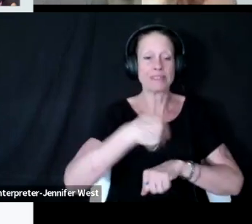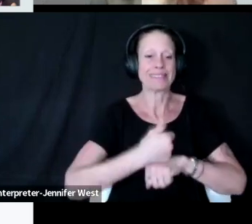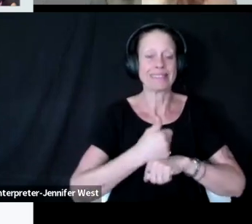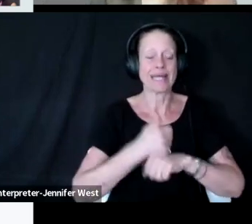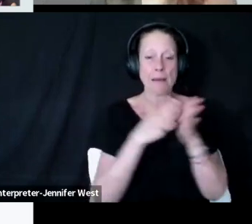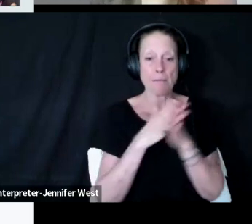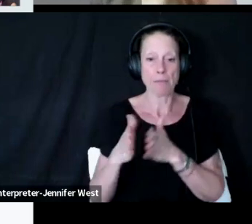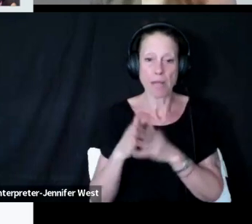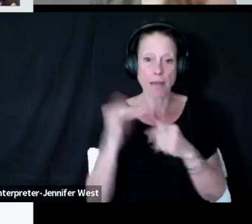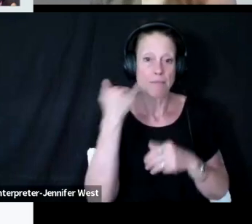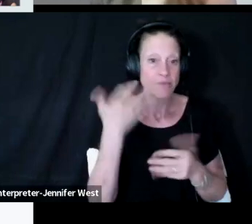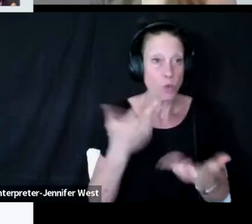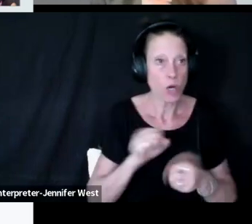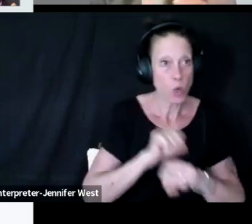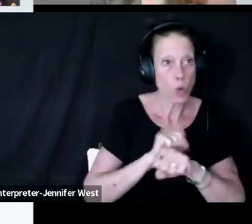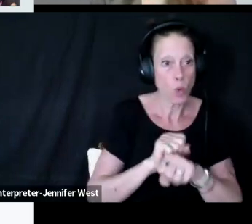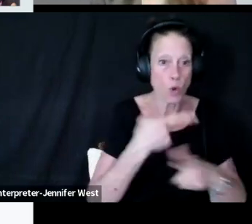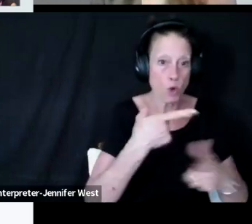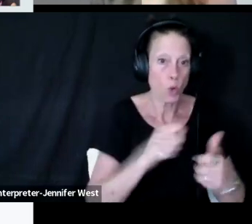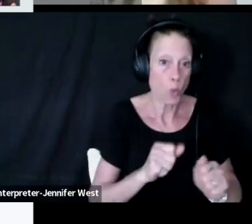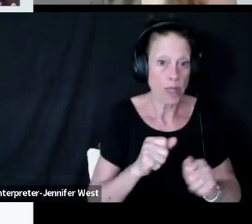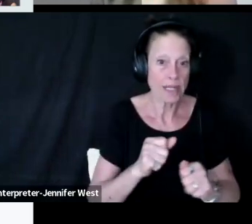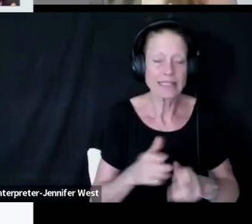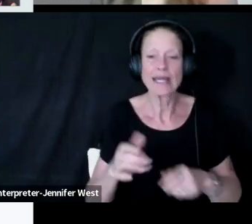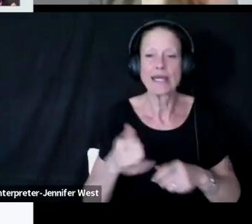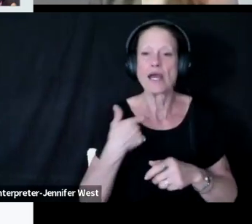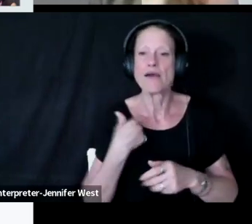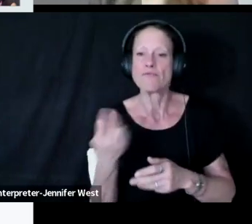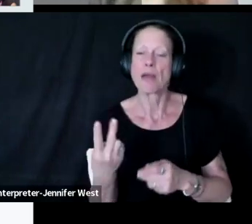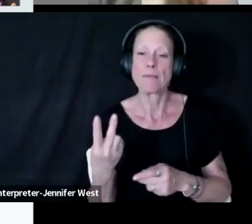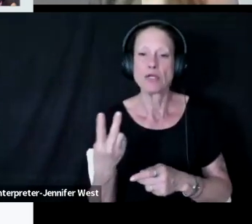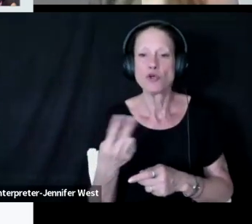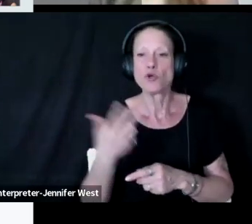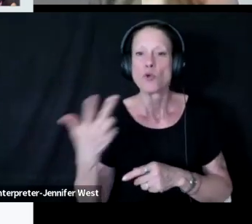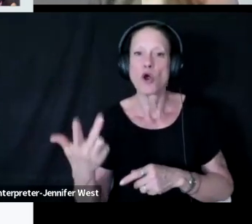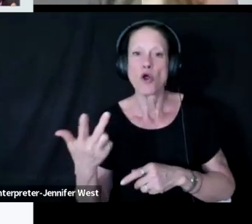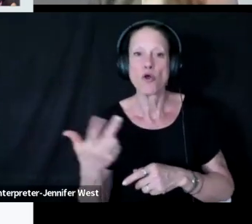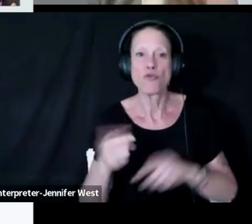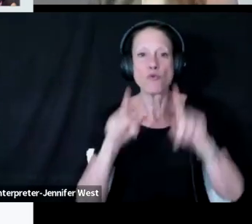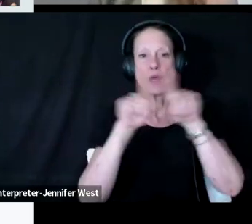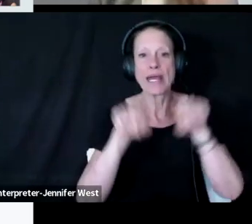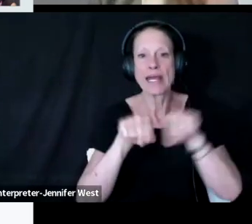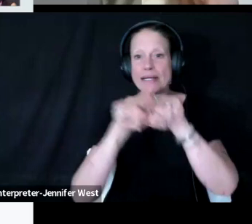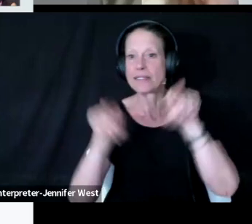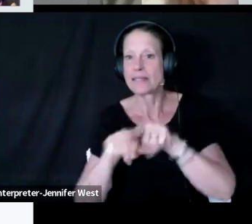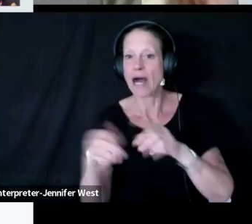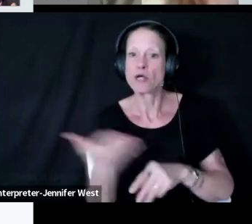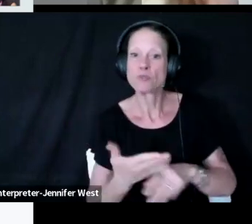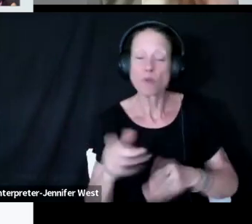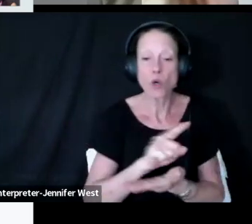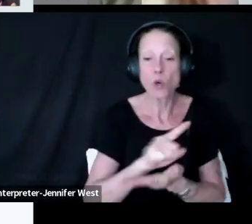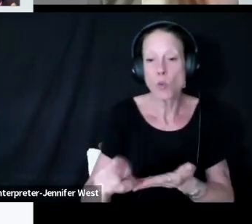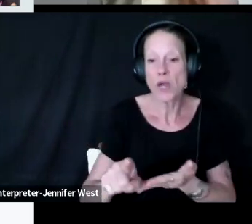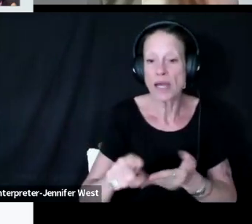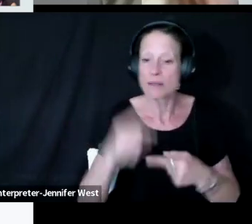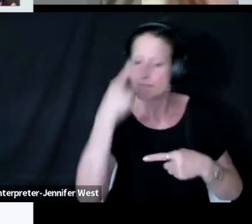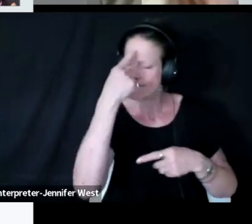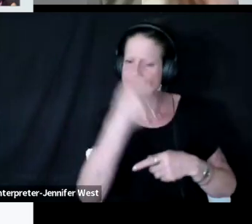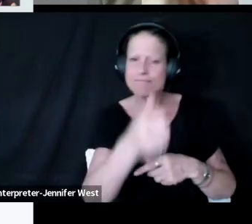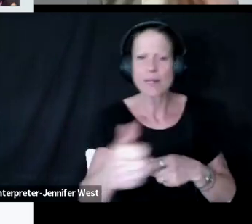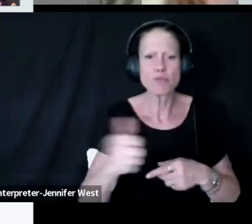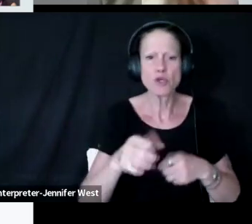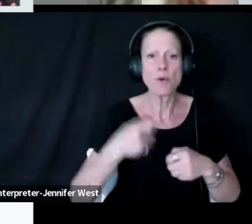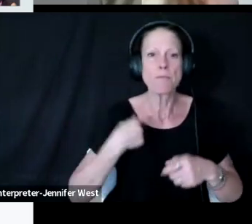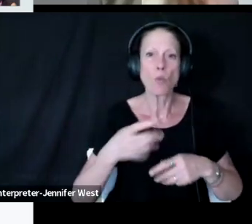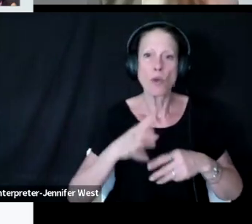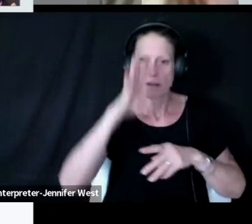quickly, we can set it up that way. If you're somebody that wants to do 2 or 3 tiles per week, we can set it up that way. So really up to you, but we can devise a